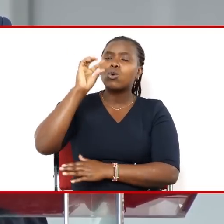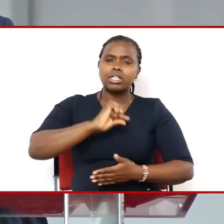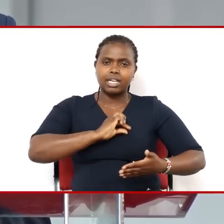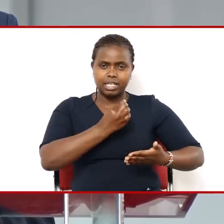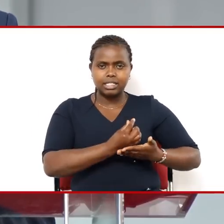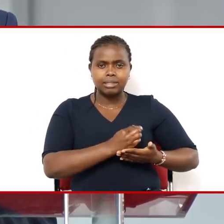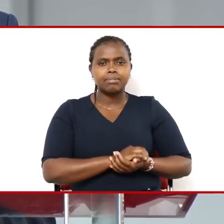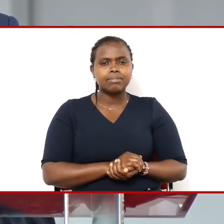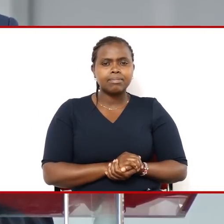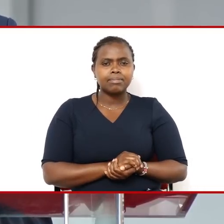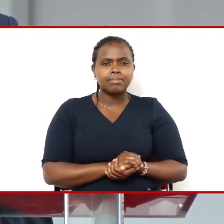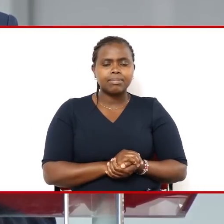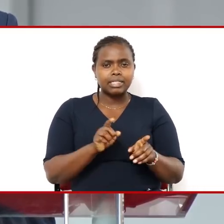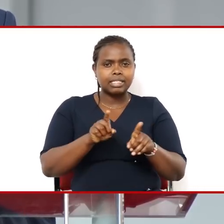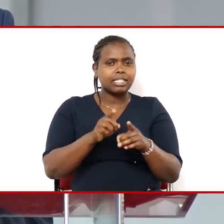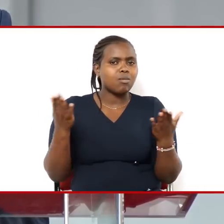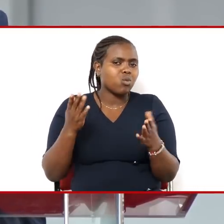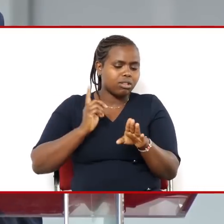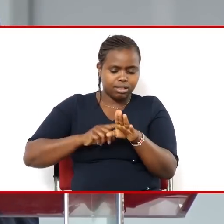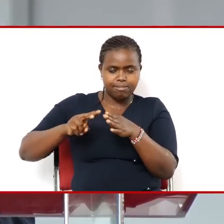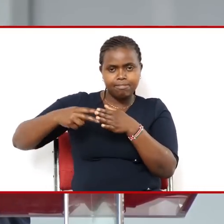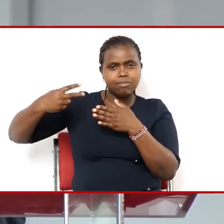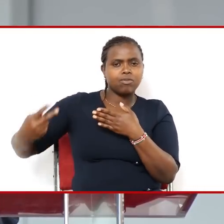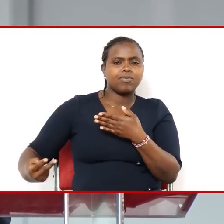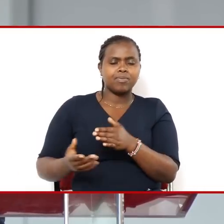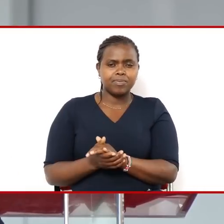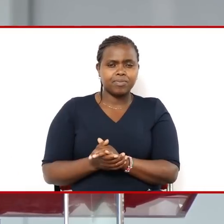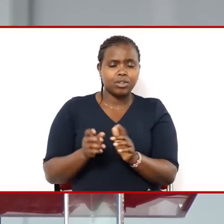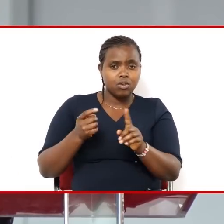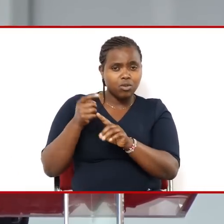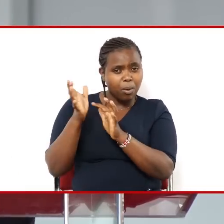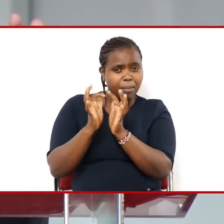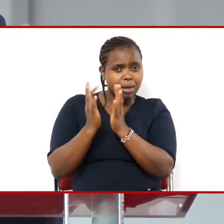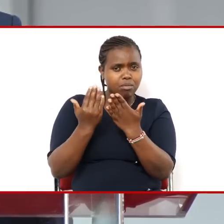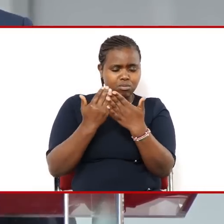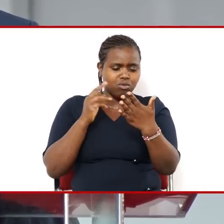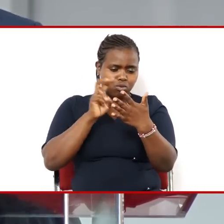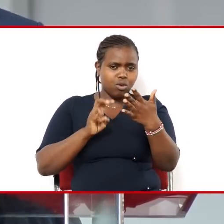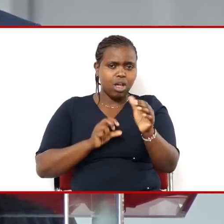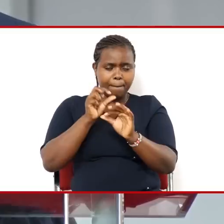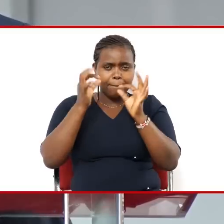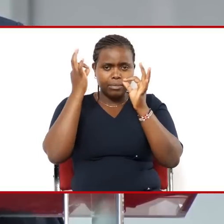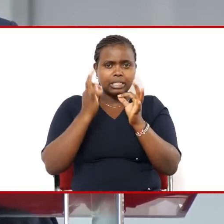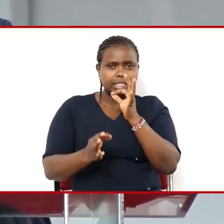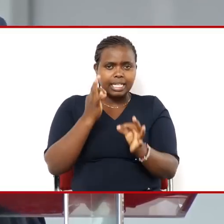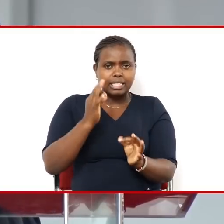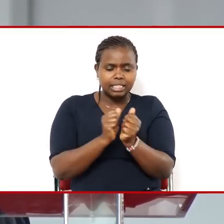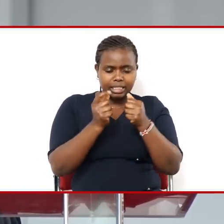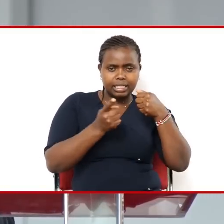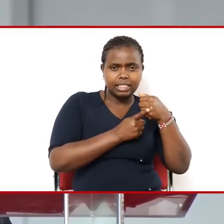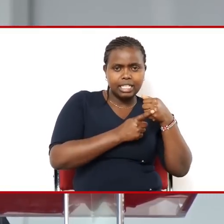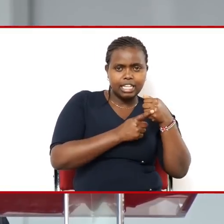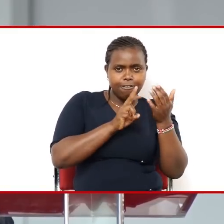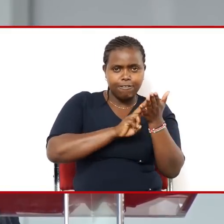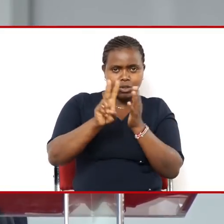grace even in our failure. And from the scripture where we have read Judges chapter 16 from